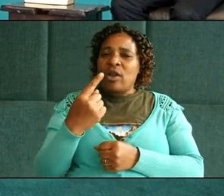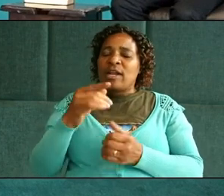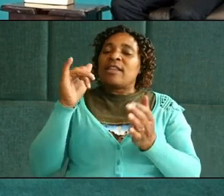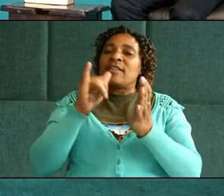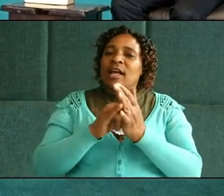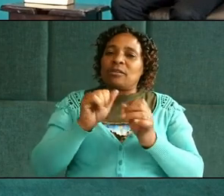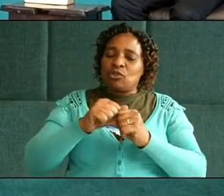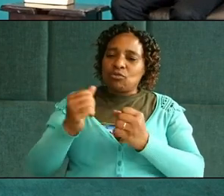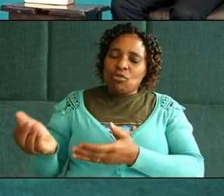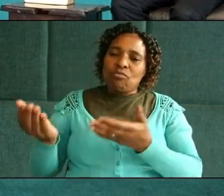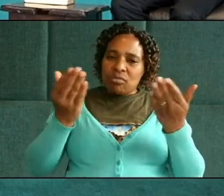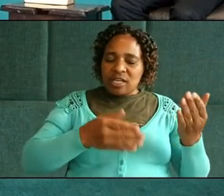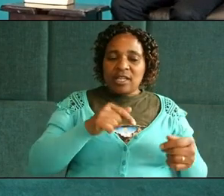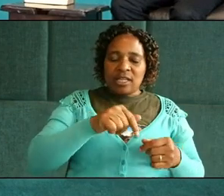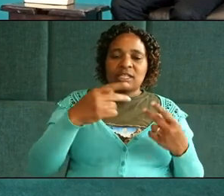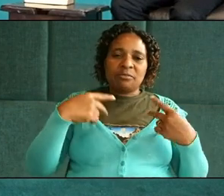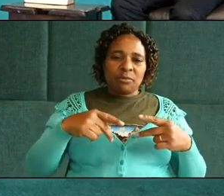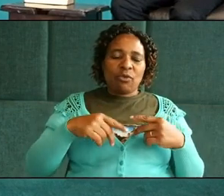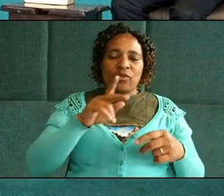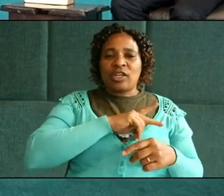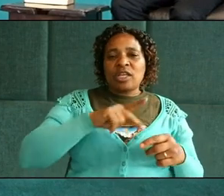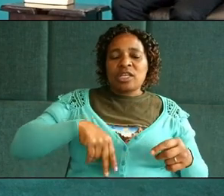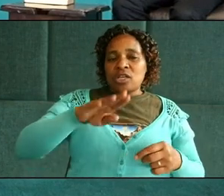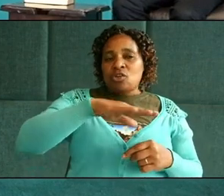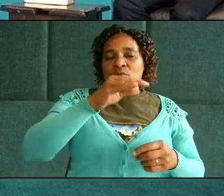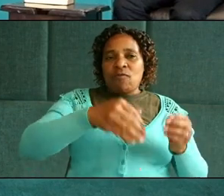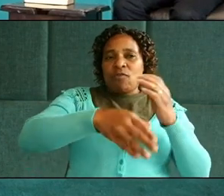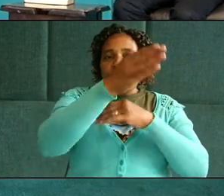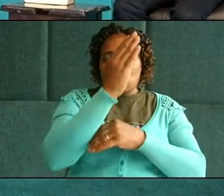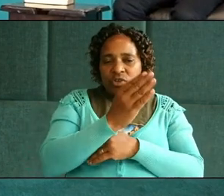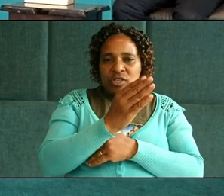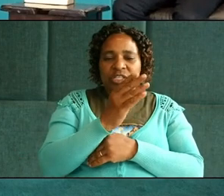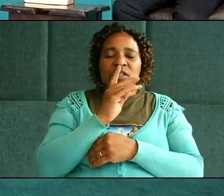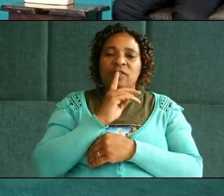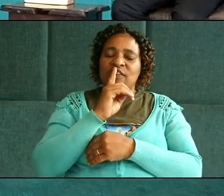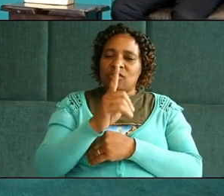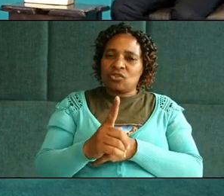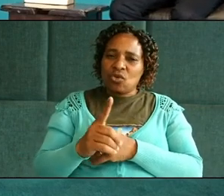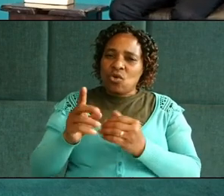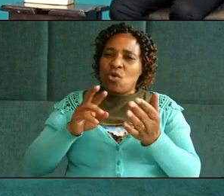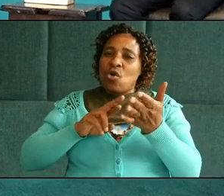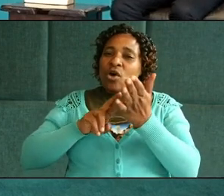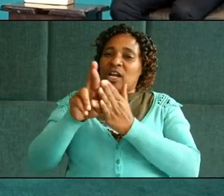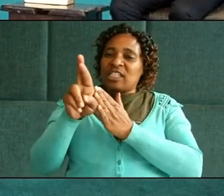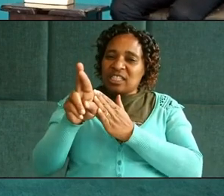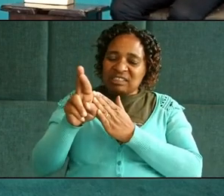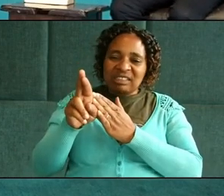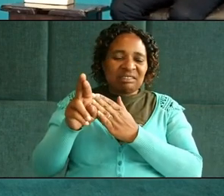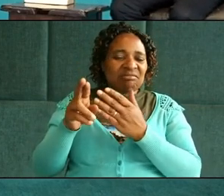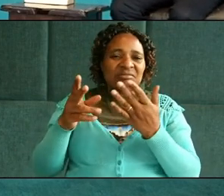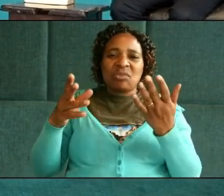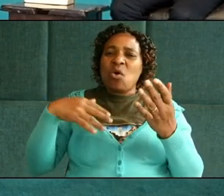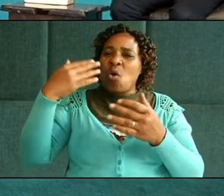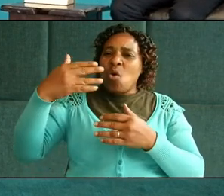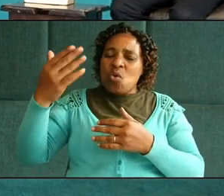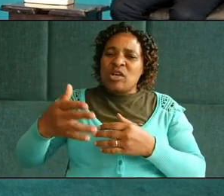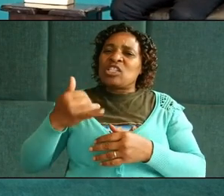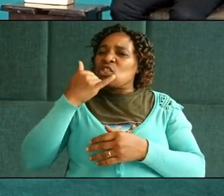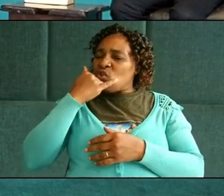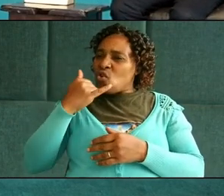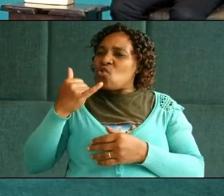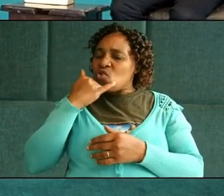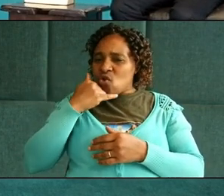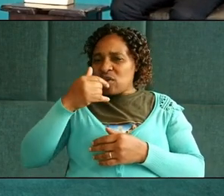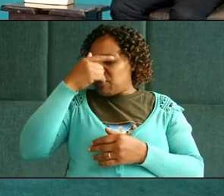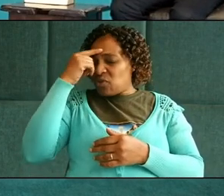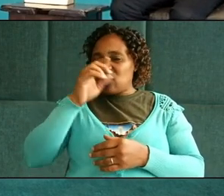that can be able to bring these people unto the kingdom of God. Even so, righteousness is not cowardice. You cannot always be wronged, and